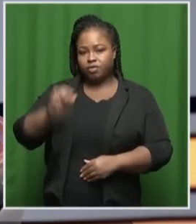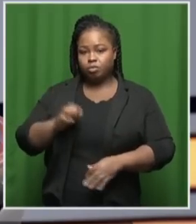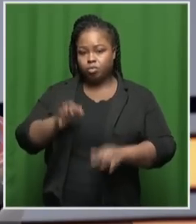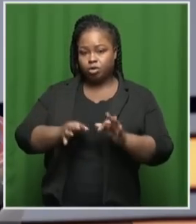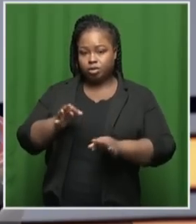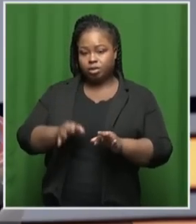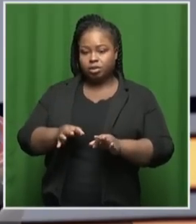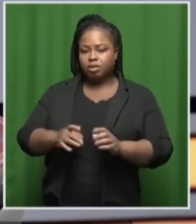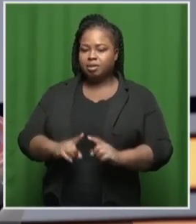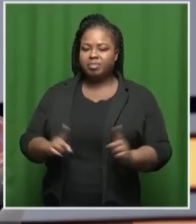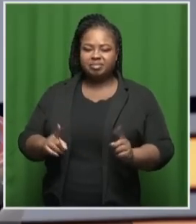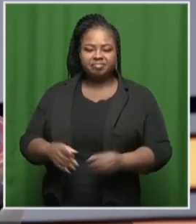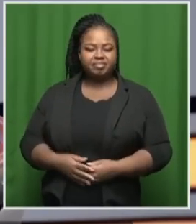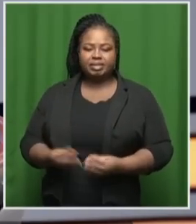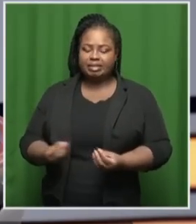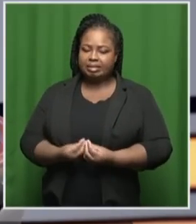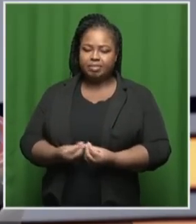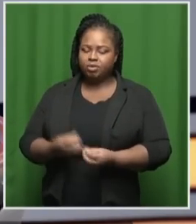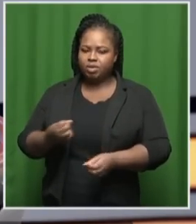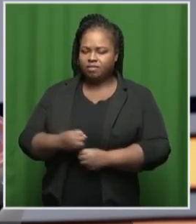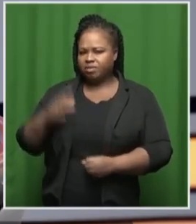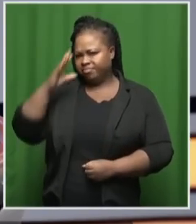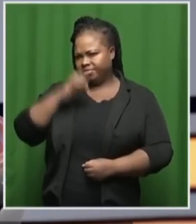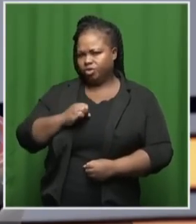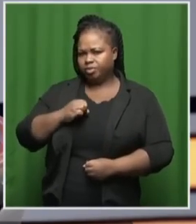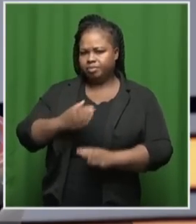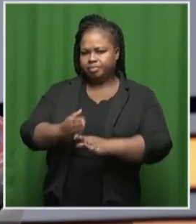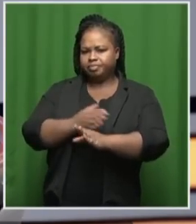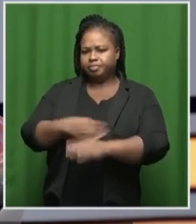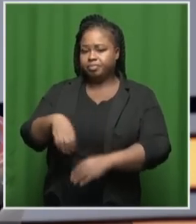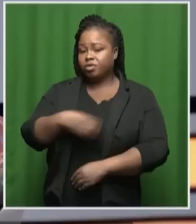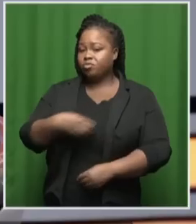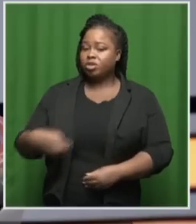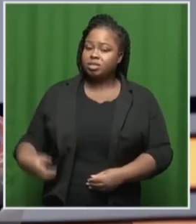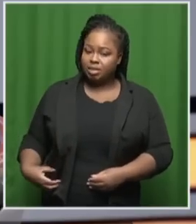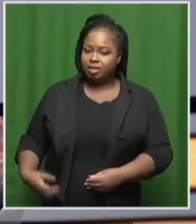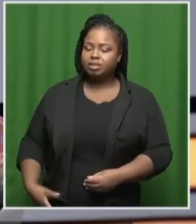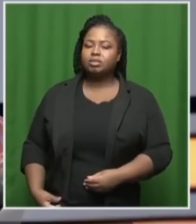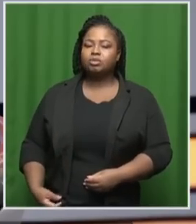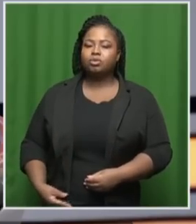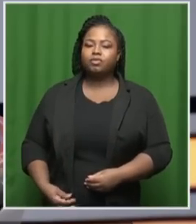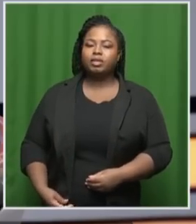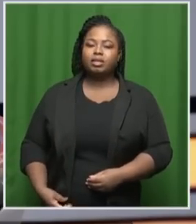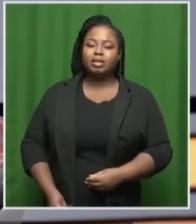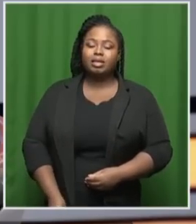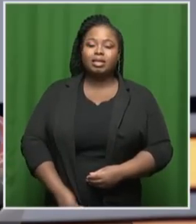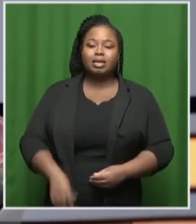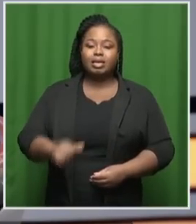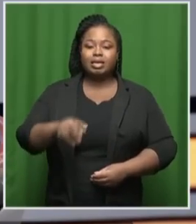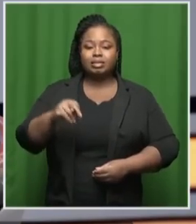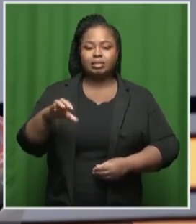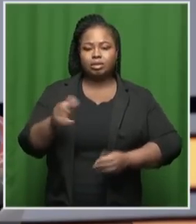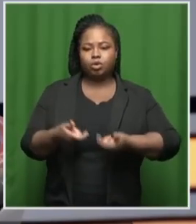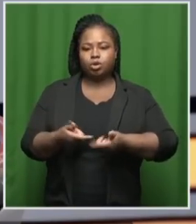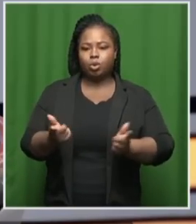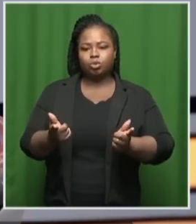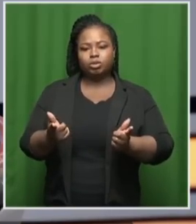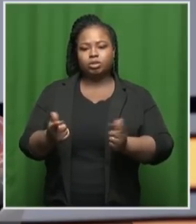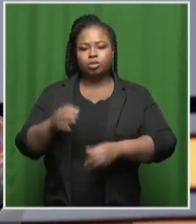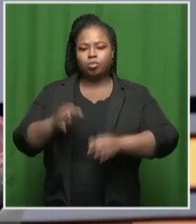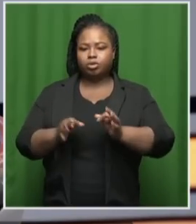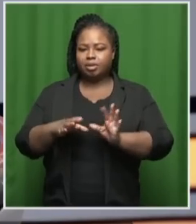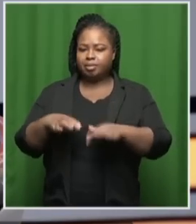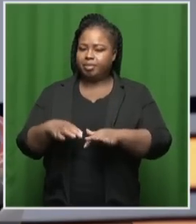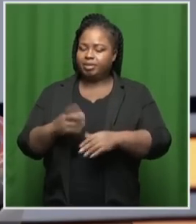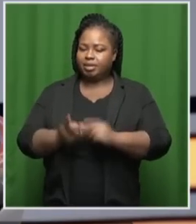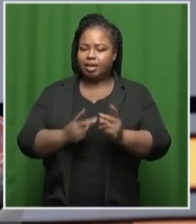and definitely not something that we predicted, that a former president of the ANC would launch a political